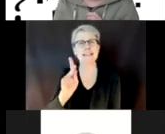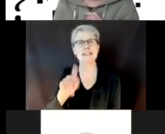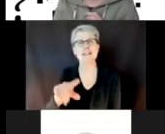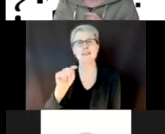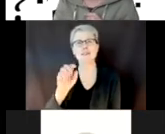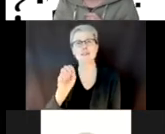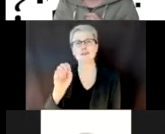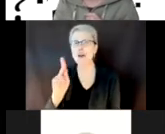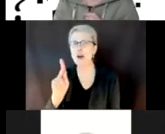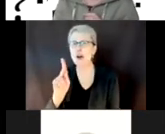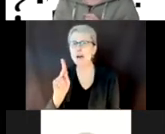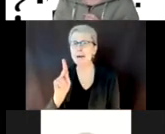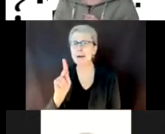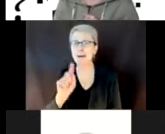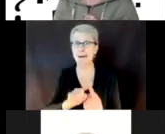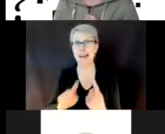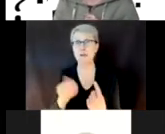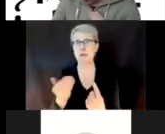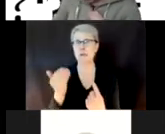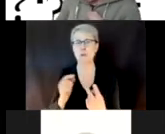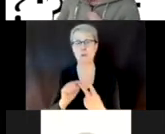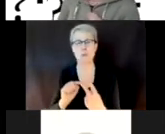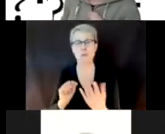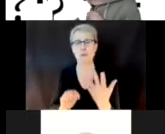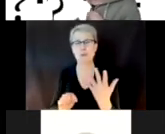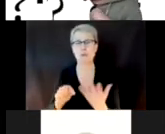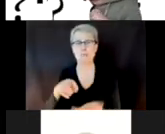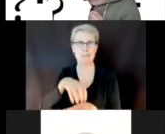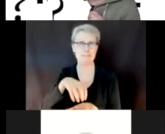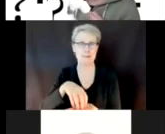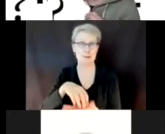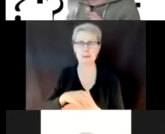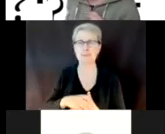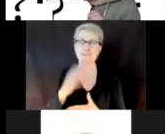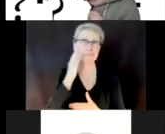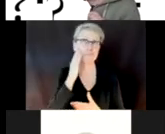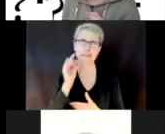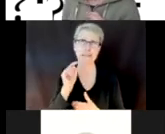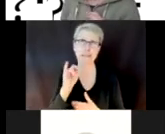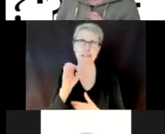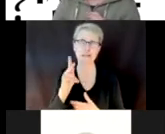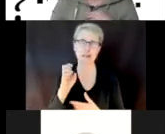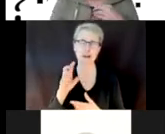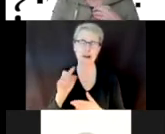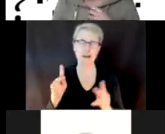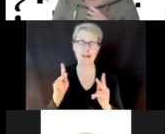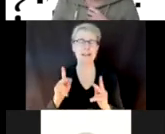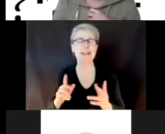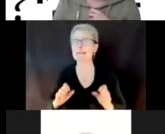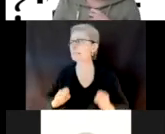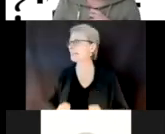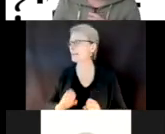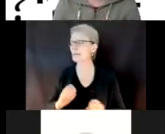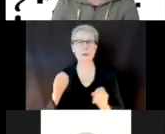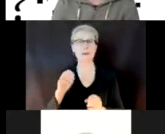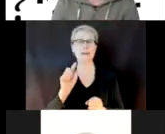platforms? Yeah. Knew TikTok was going to come up. Yeah, go. I wish I had a TikTok dance to show you. I